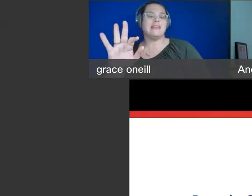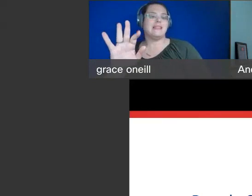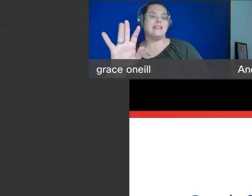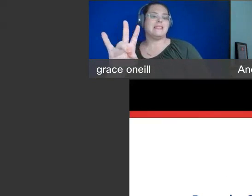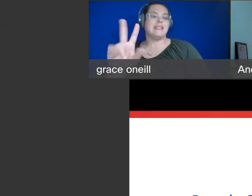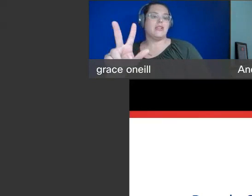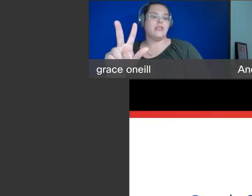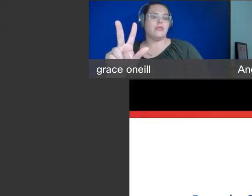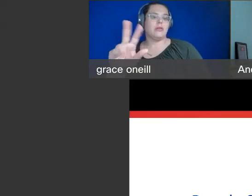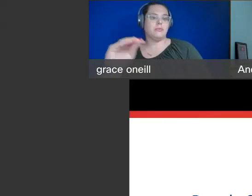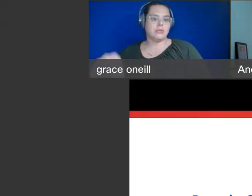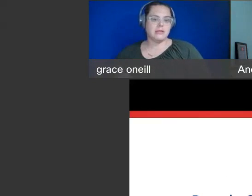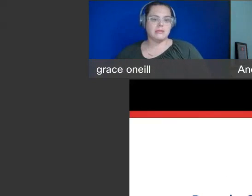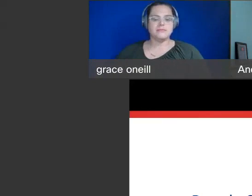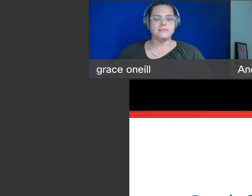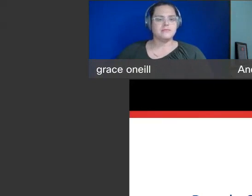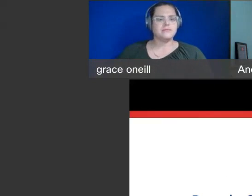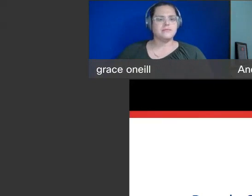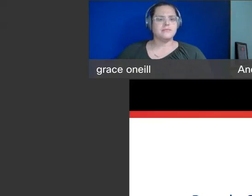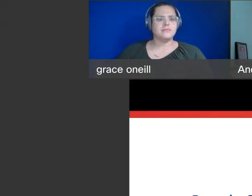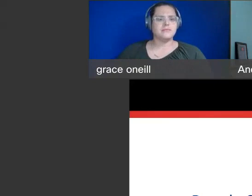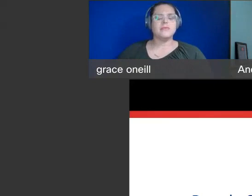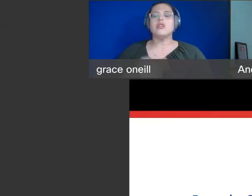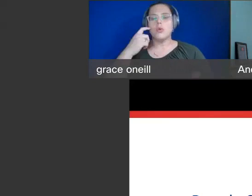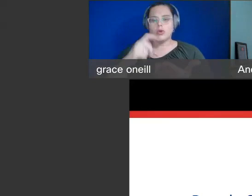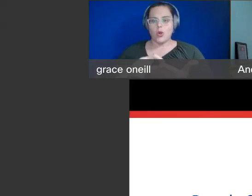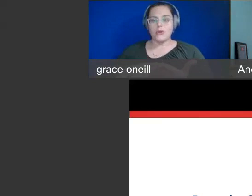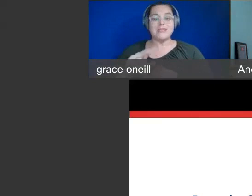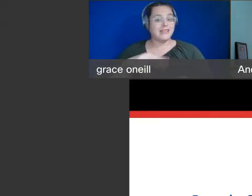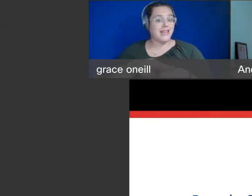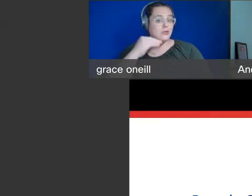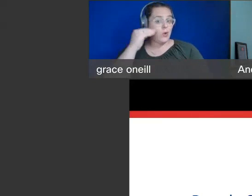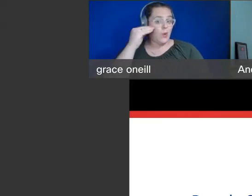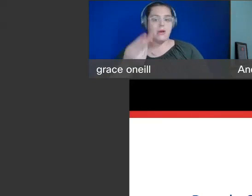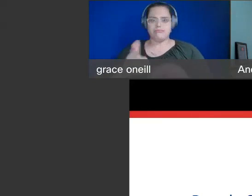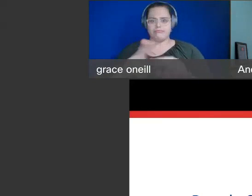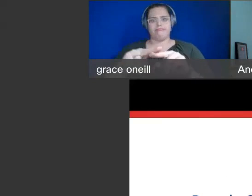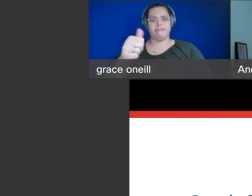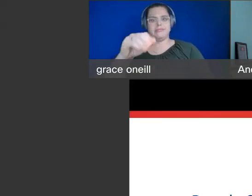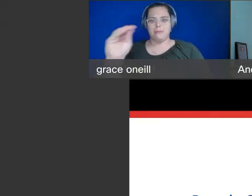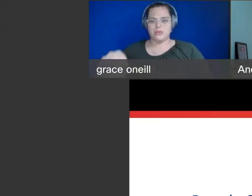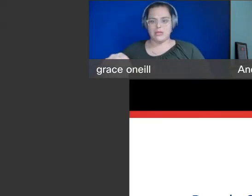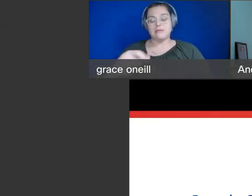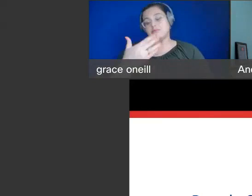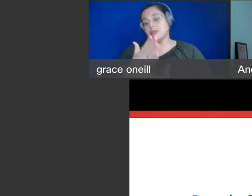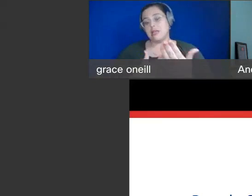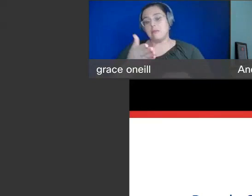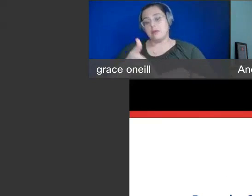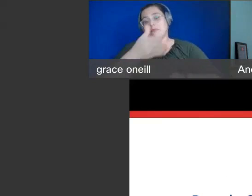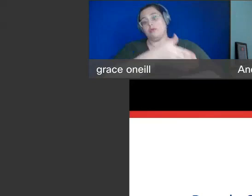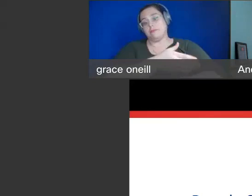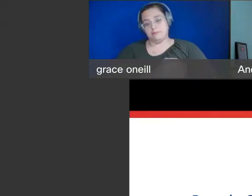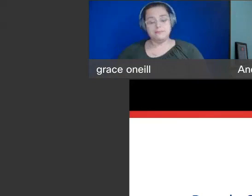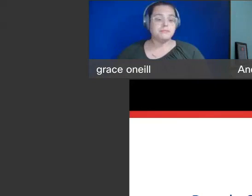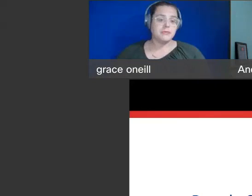73%. You'll notice the 10% increase in natural homes. So we have seen some progress there.